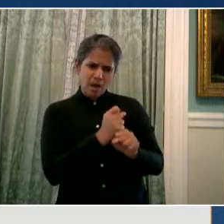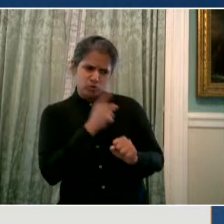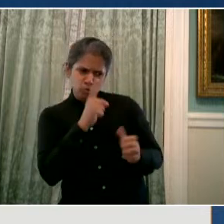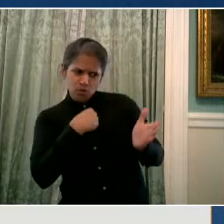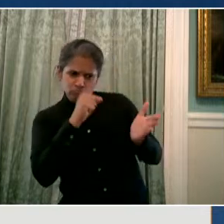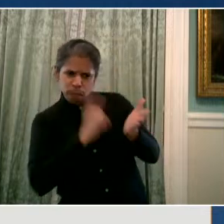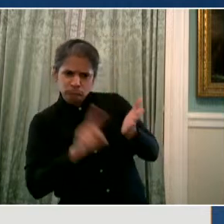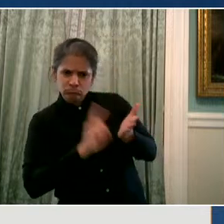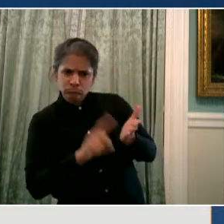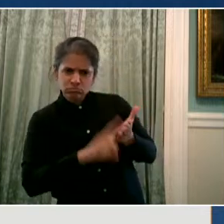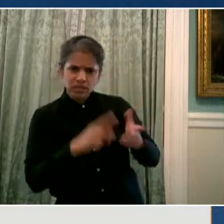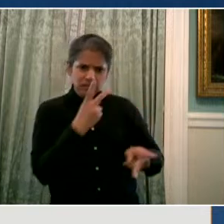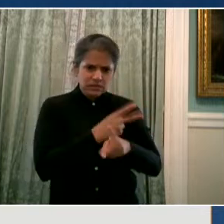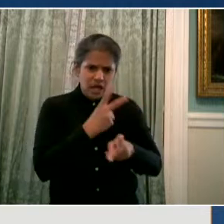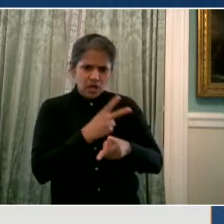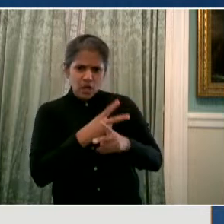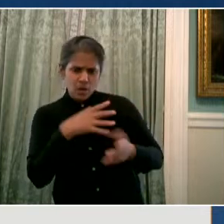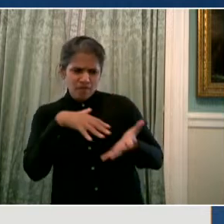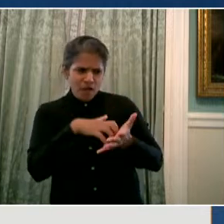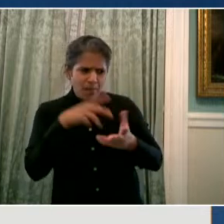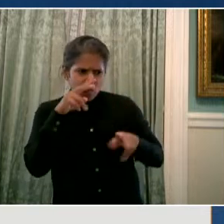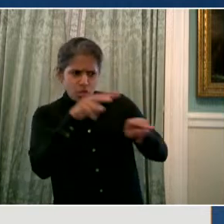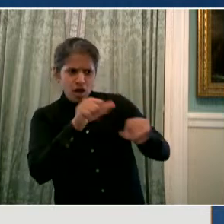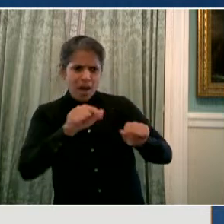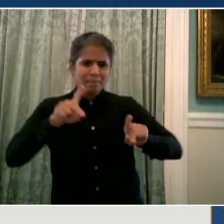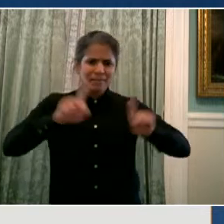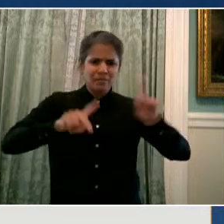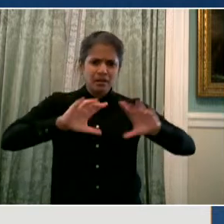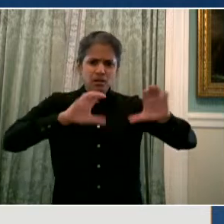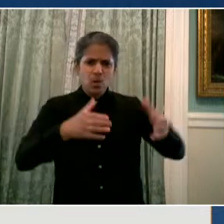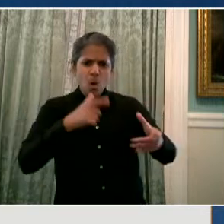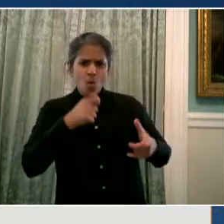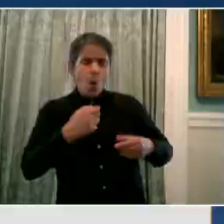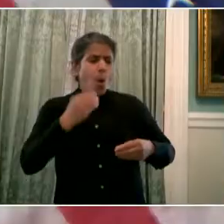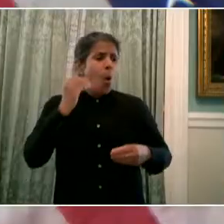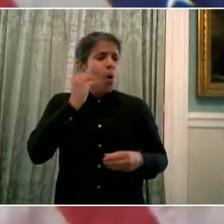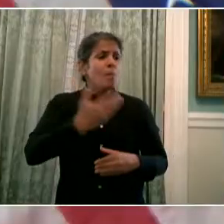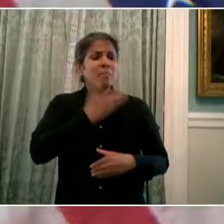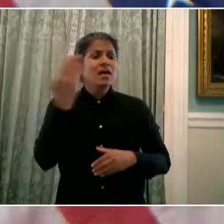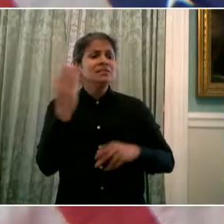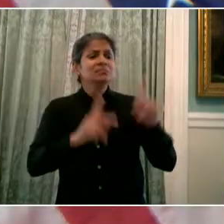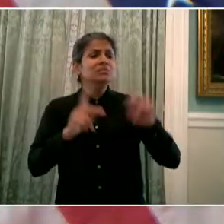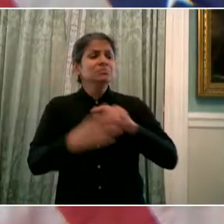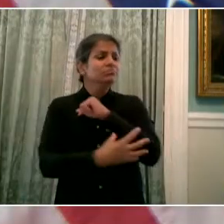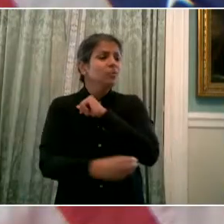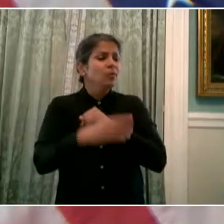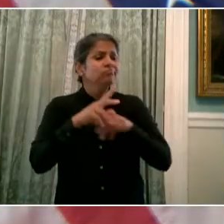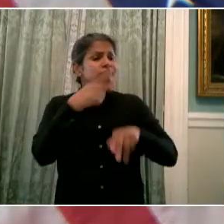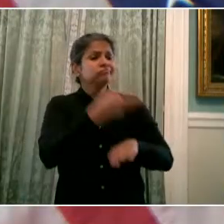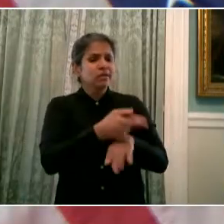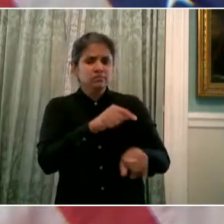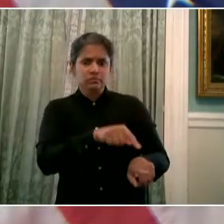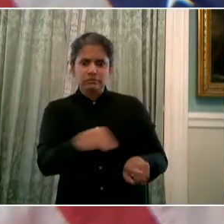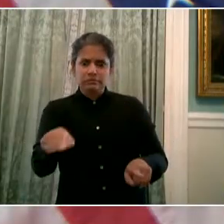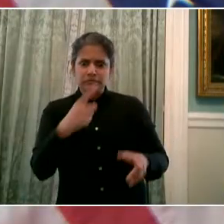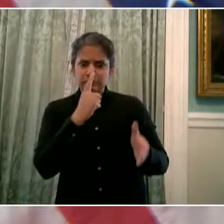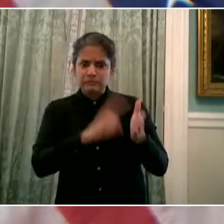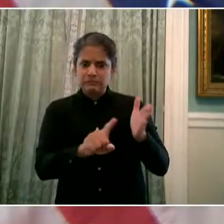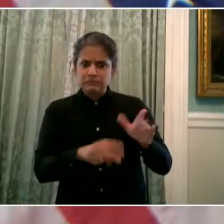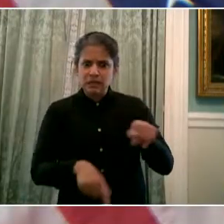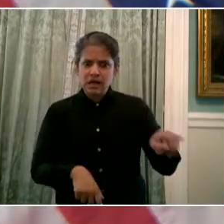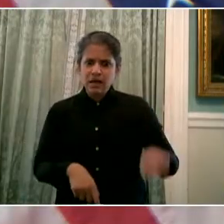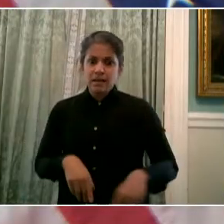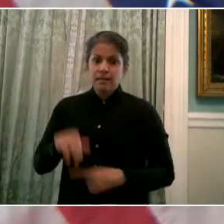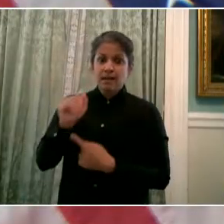our homeless. We also had Mayor's Office of Immigrant Affairs reaching out to immigrant communities, reaching out to delivery workers, making sure they had the information that they need.